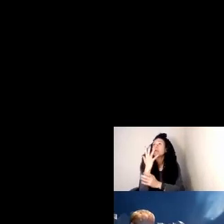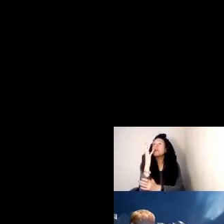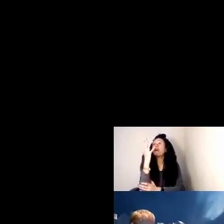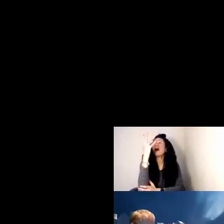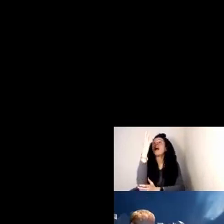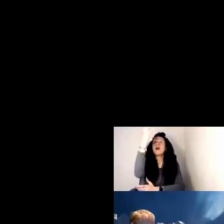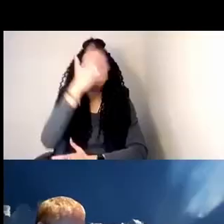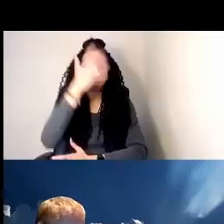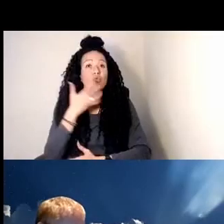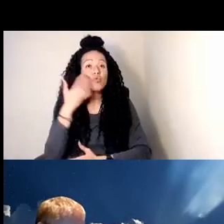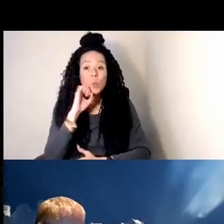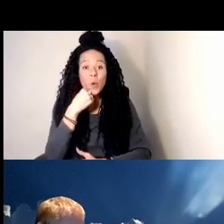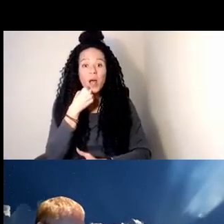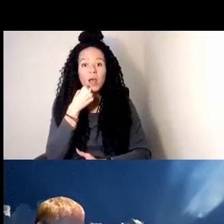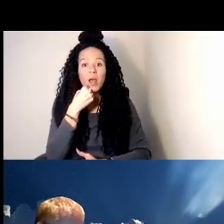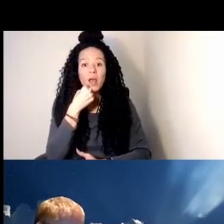fruit.